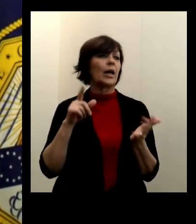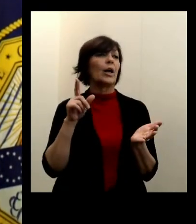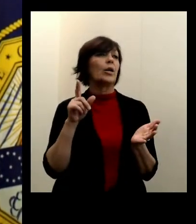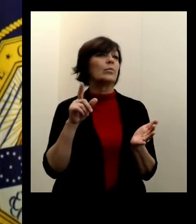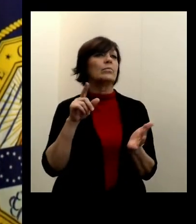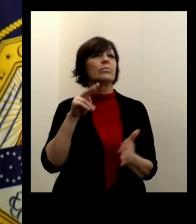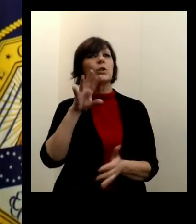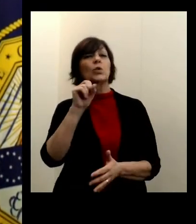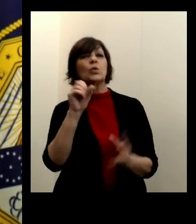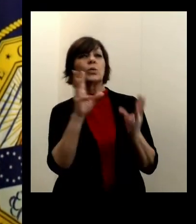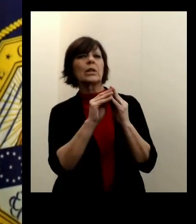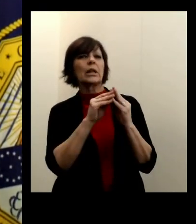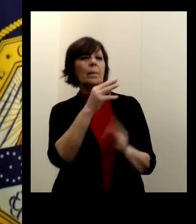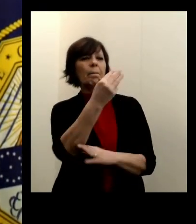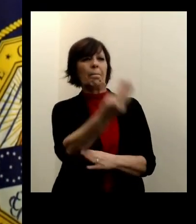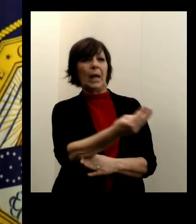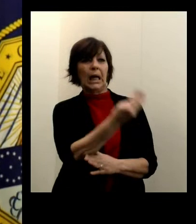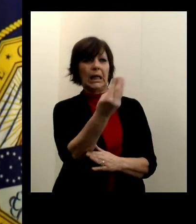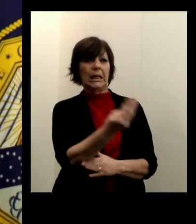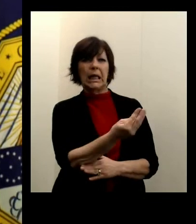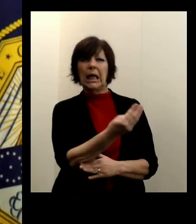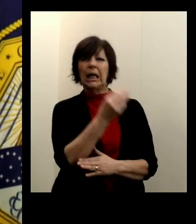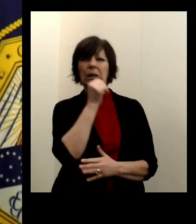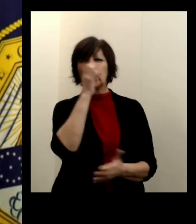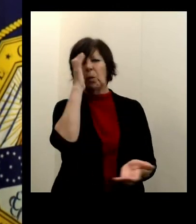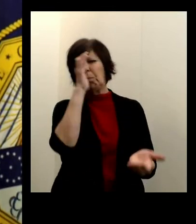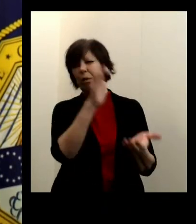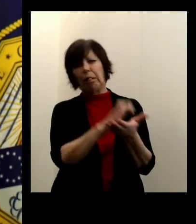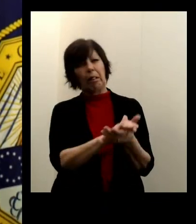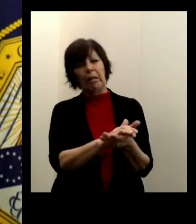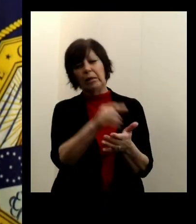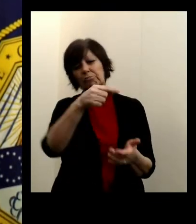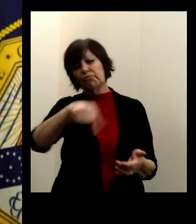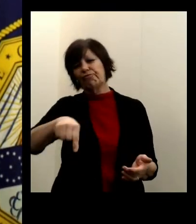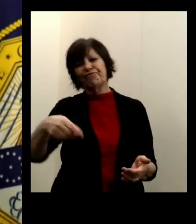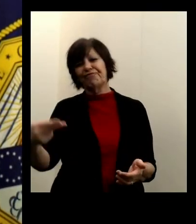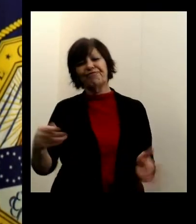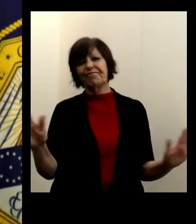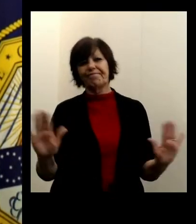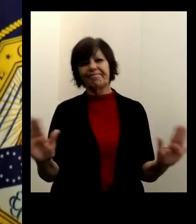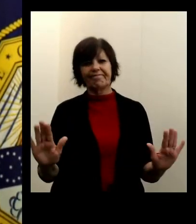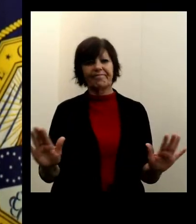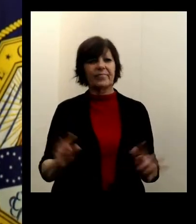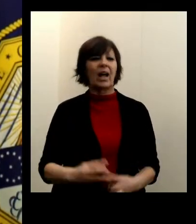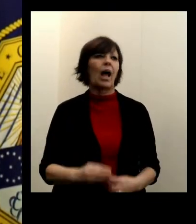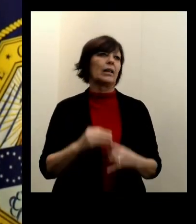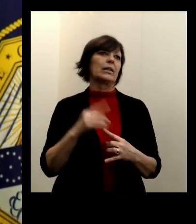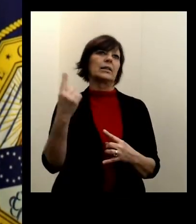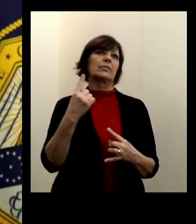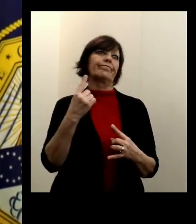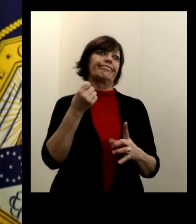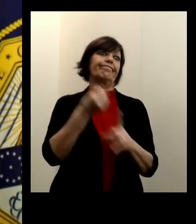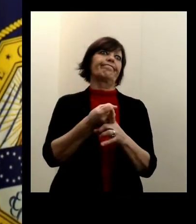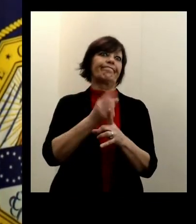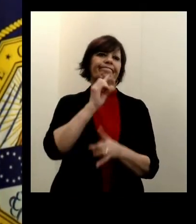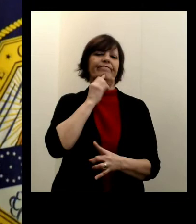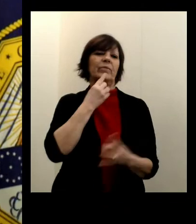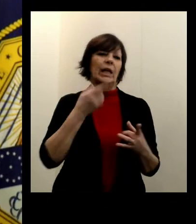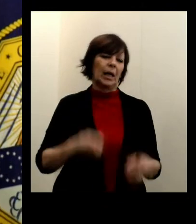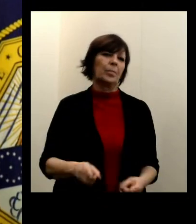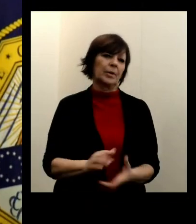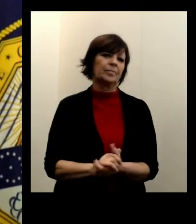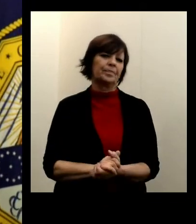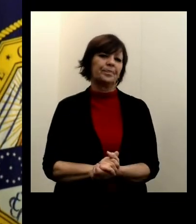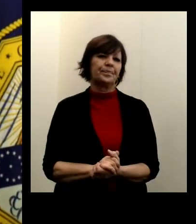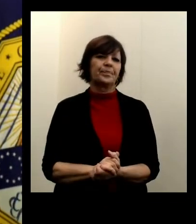believe we will have another one unless conditions warrant as a result of the holiday week. So we will be having a